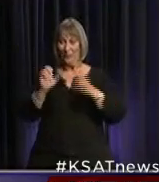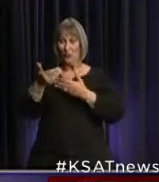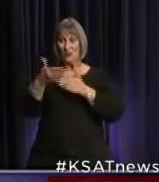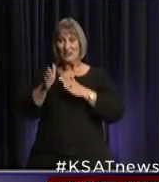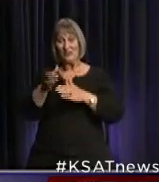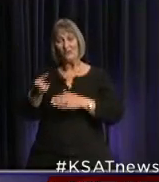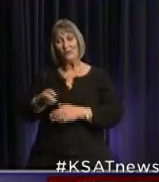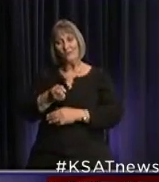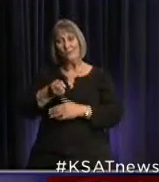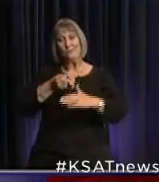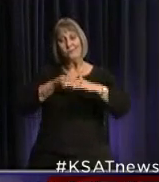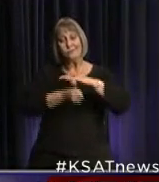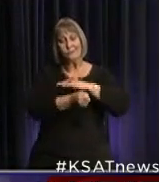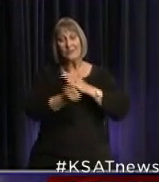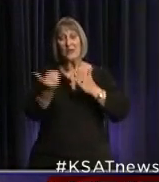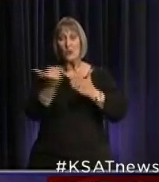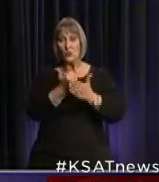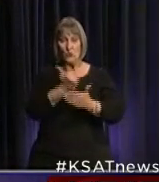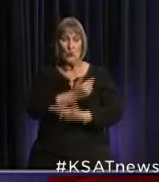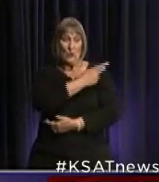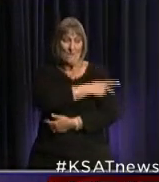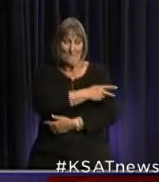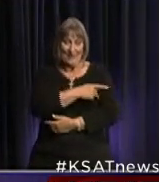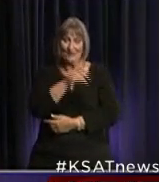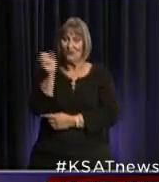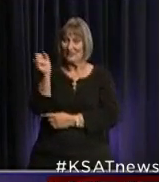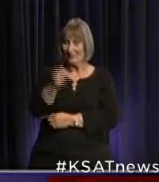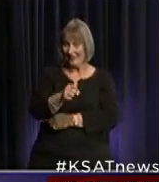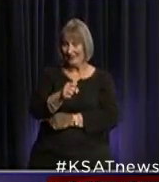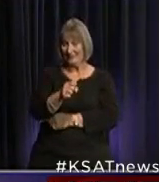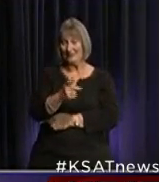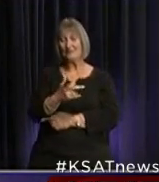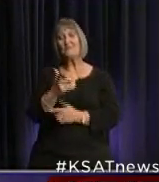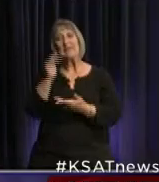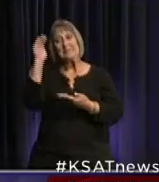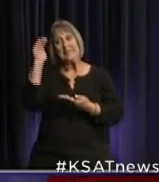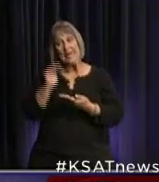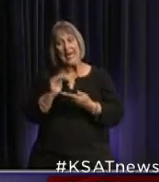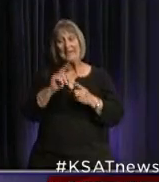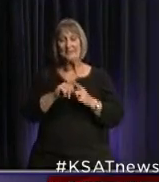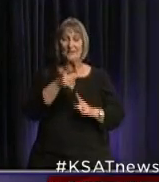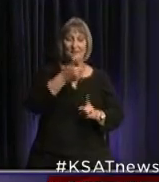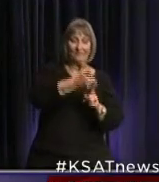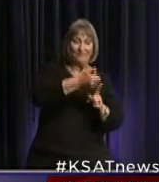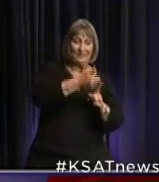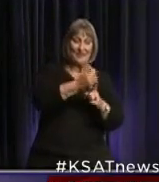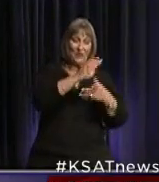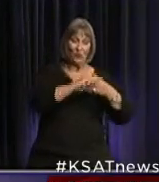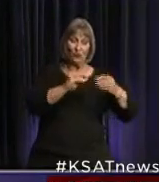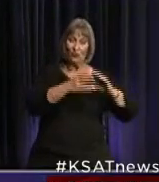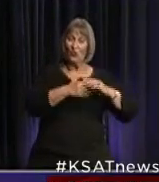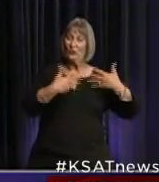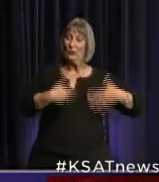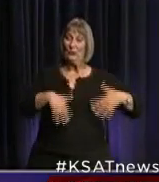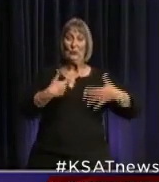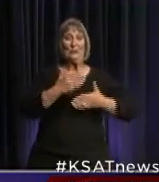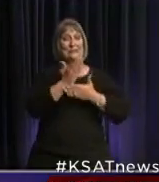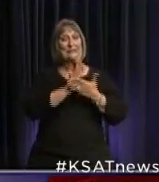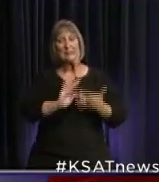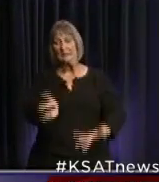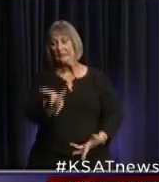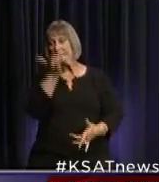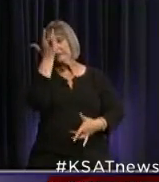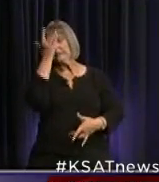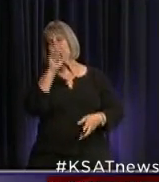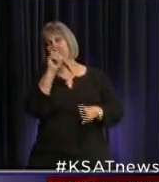patients. Fewer than we have been admitting, but each person who comes in has a story, and some of them are very sick. These